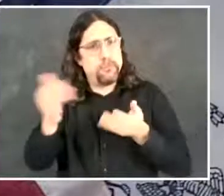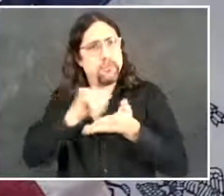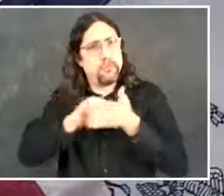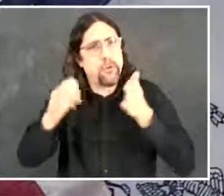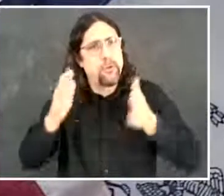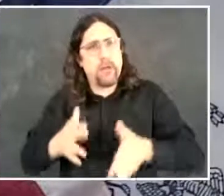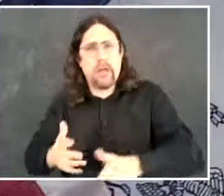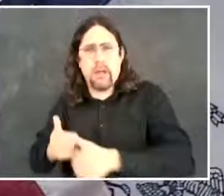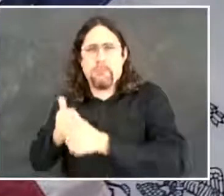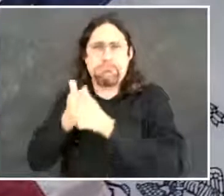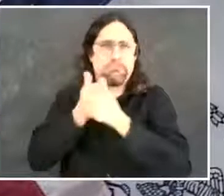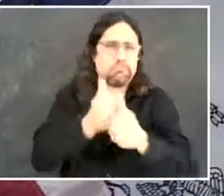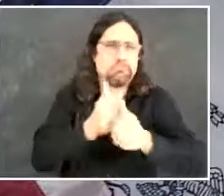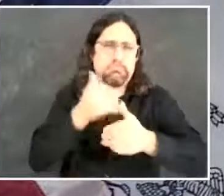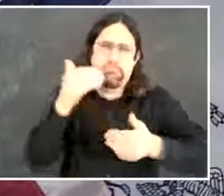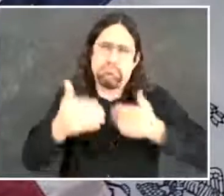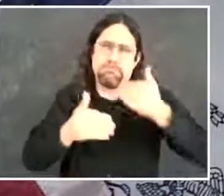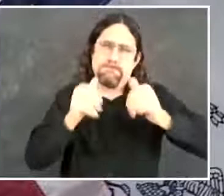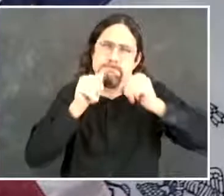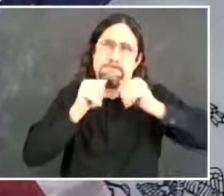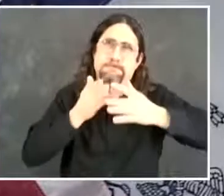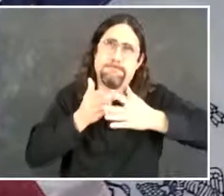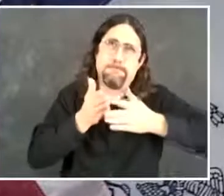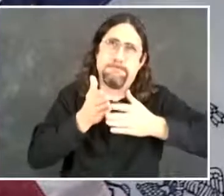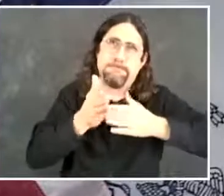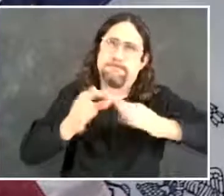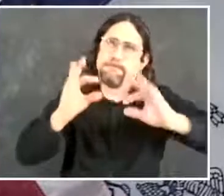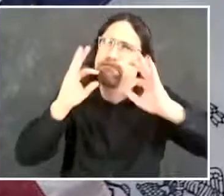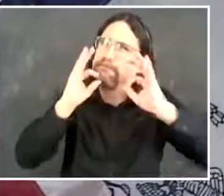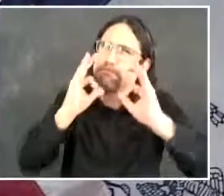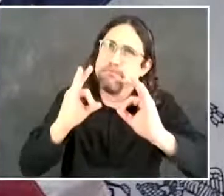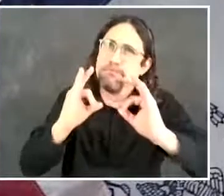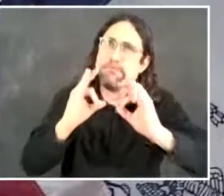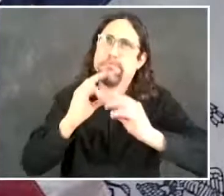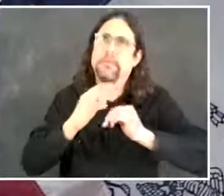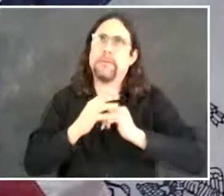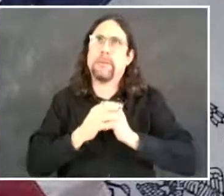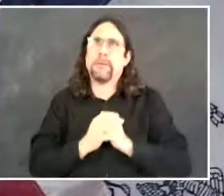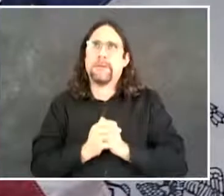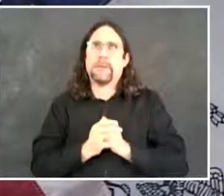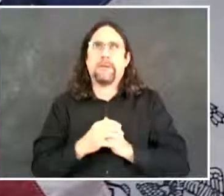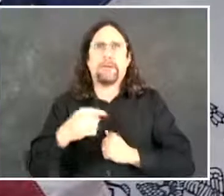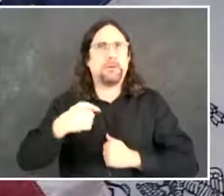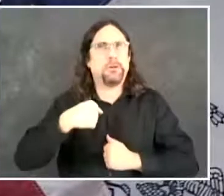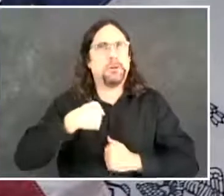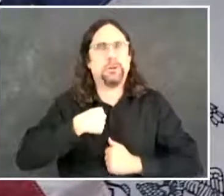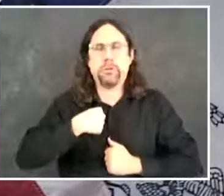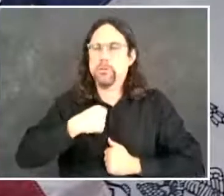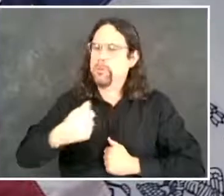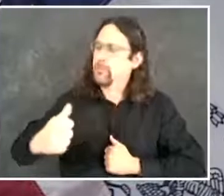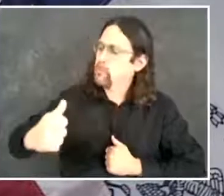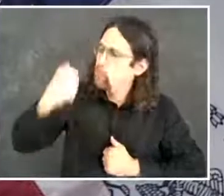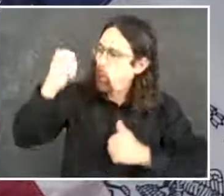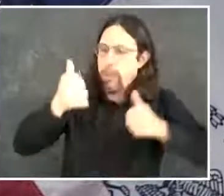success. So everyone, keep fighting, and thank you for all you're doing. God bless you all.